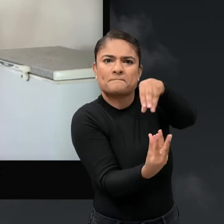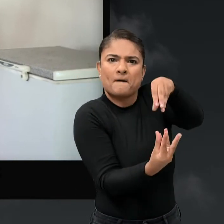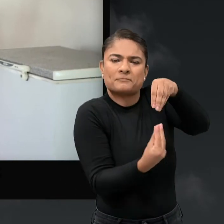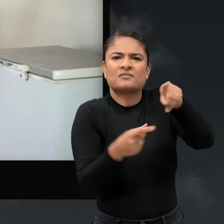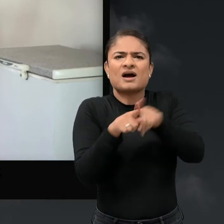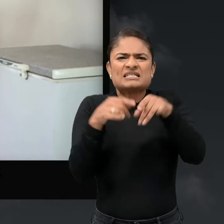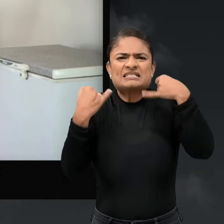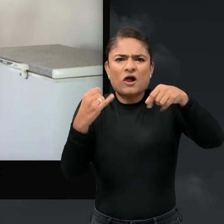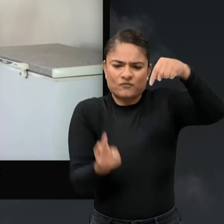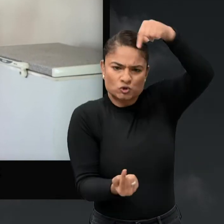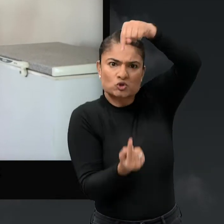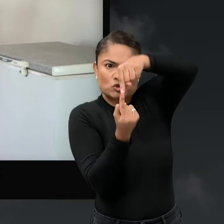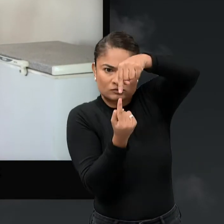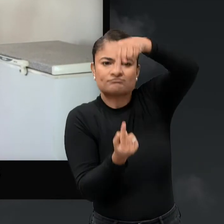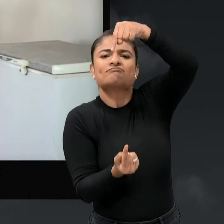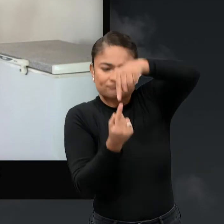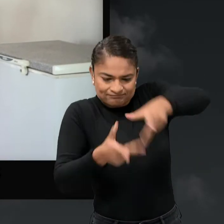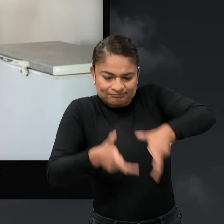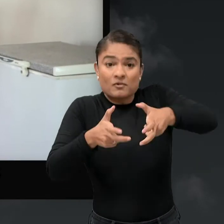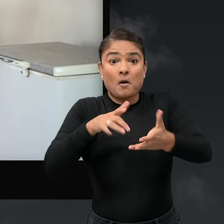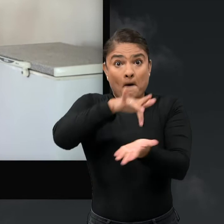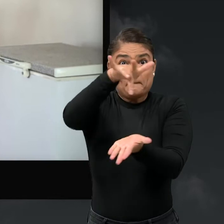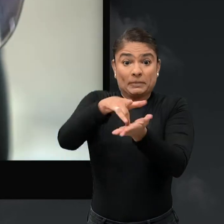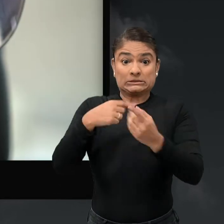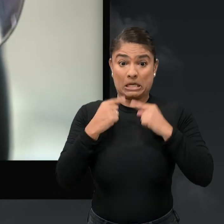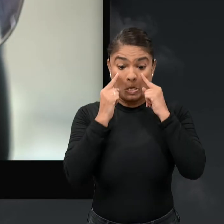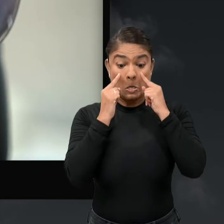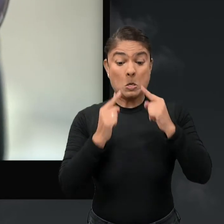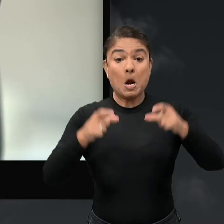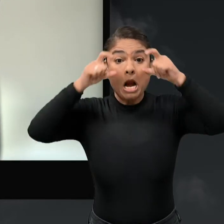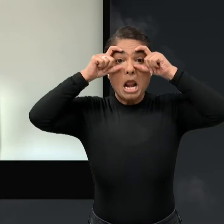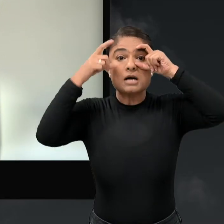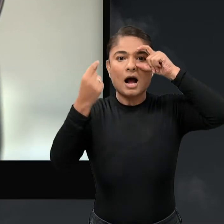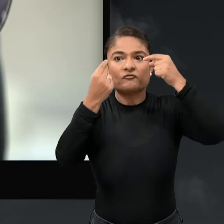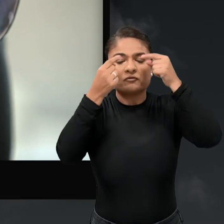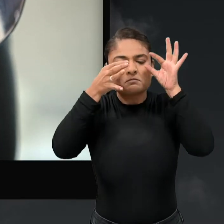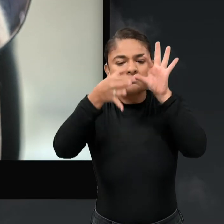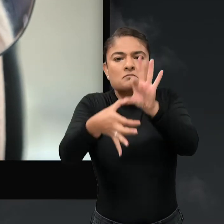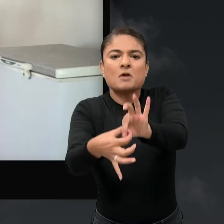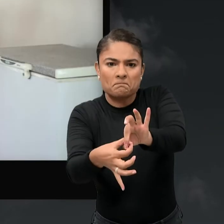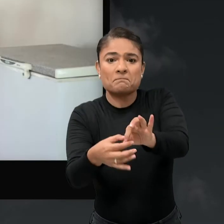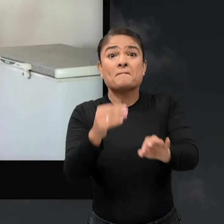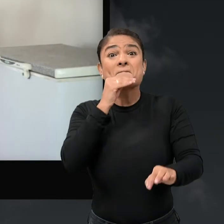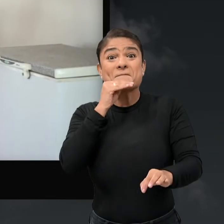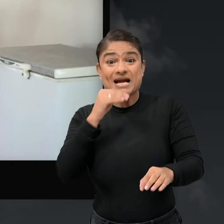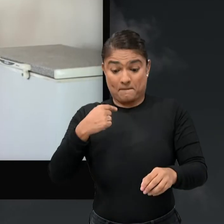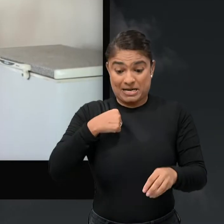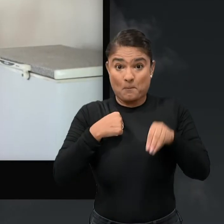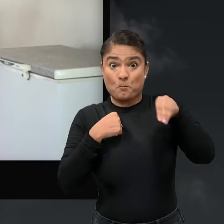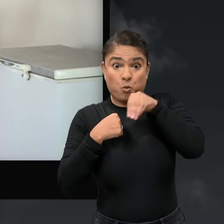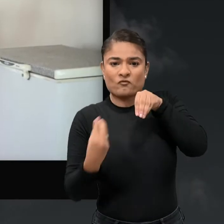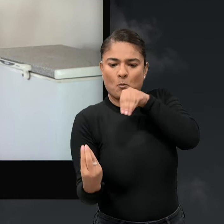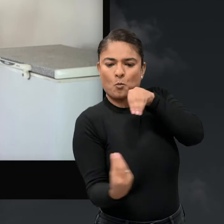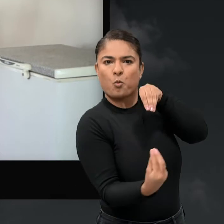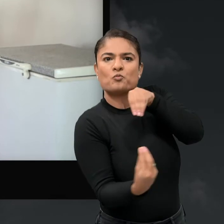then it picks up the movement of like a silver reflective dot, which I have in the middle of my glasses between my eyes. So a mouse basically does